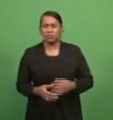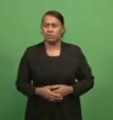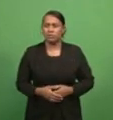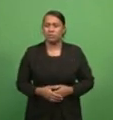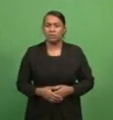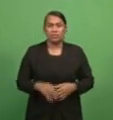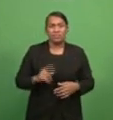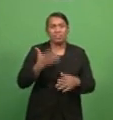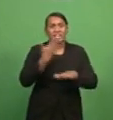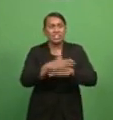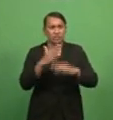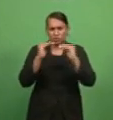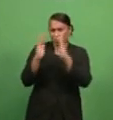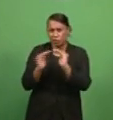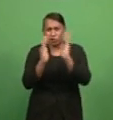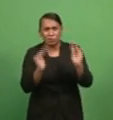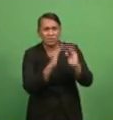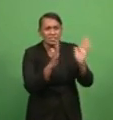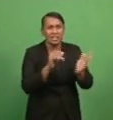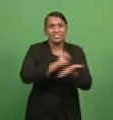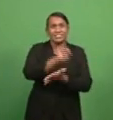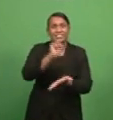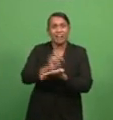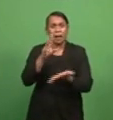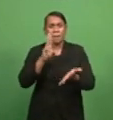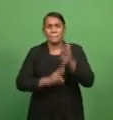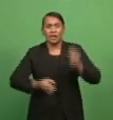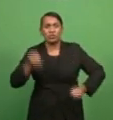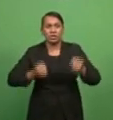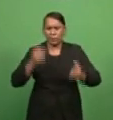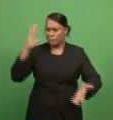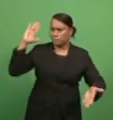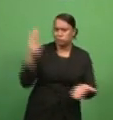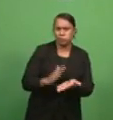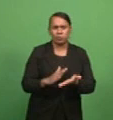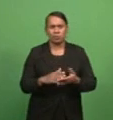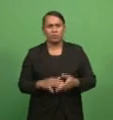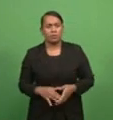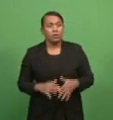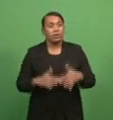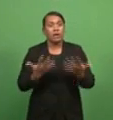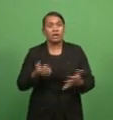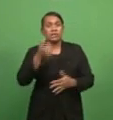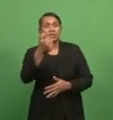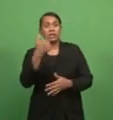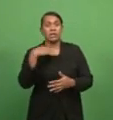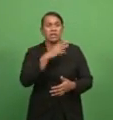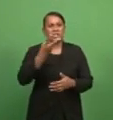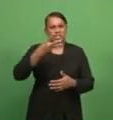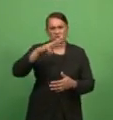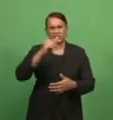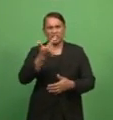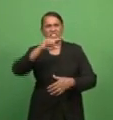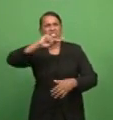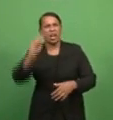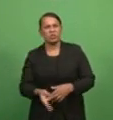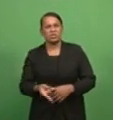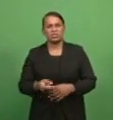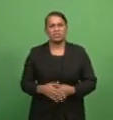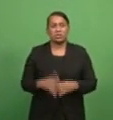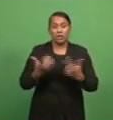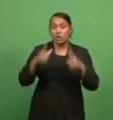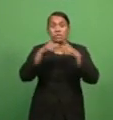March tumbled more than 15% to an annual rate of 627,000. Japan's core consumer prices